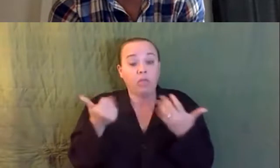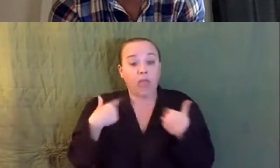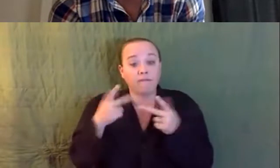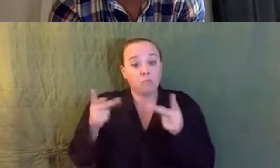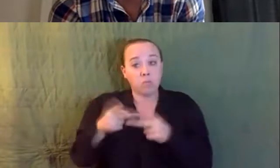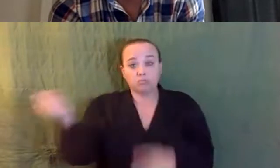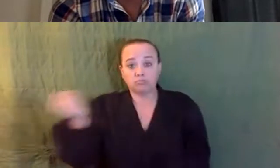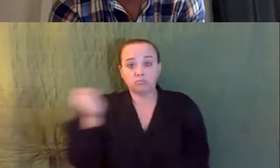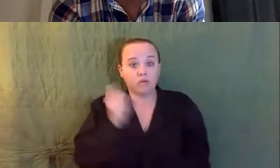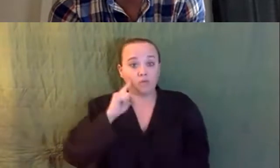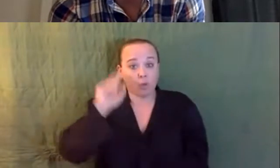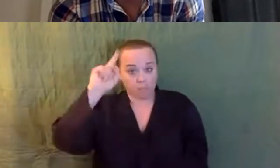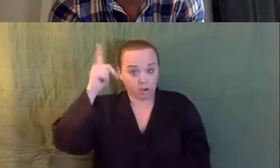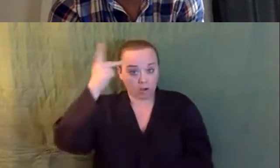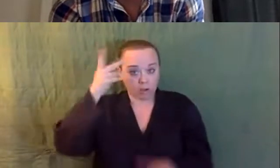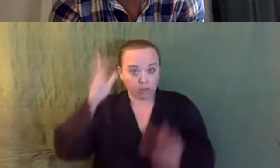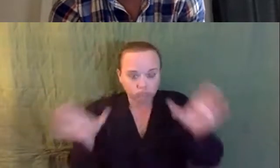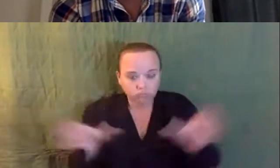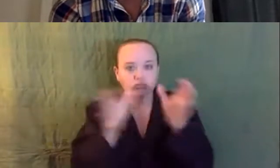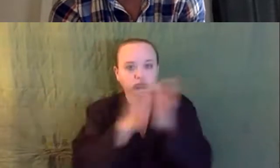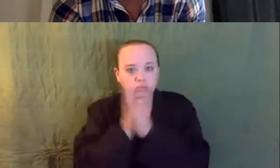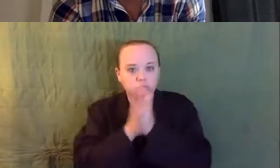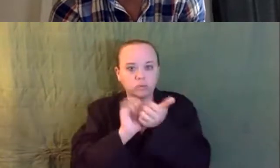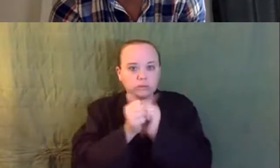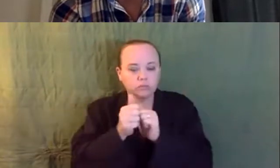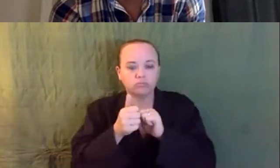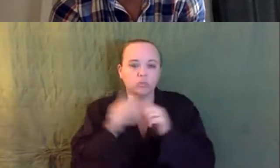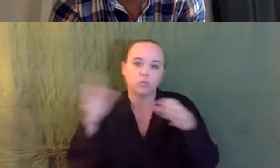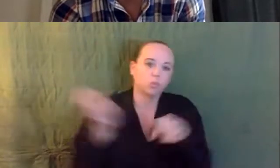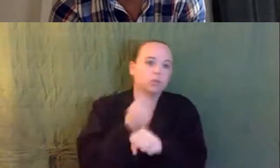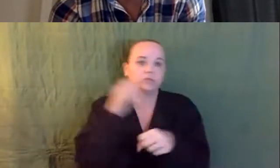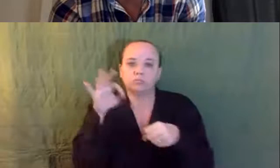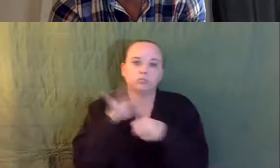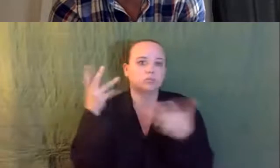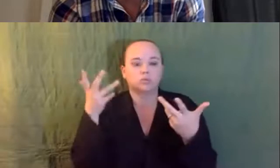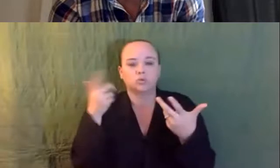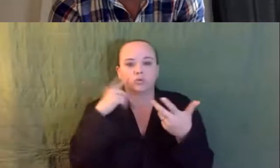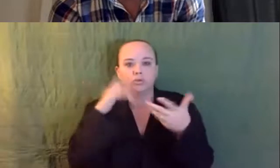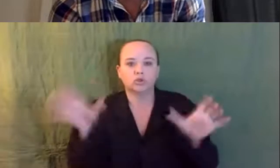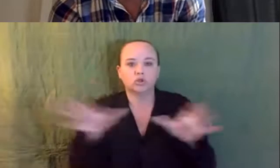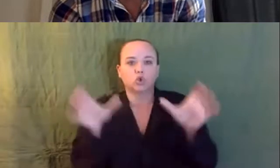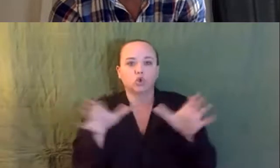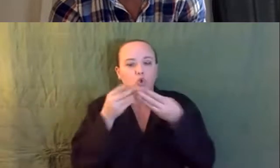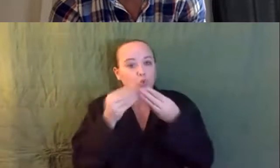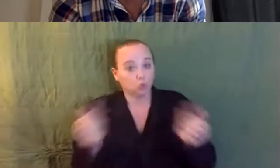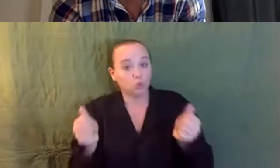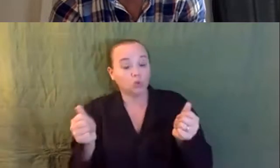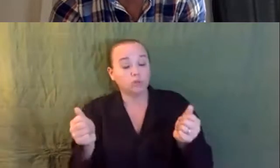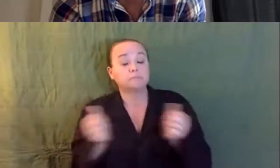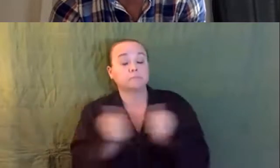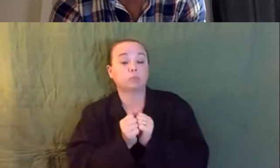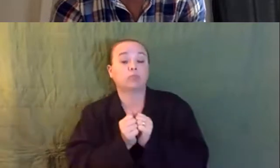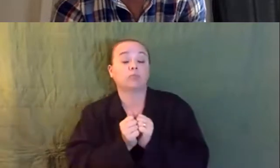in our politics, and that they too can run for office and have a seat at the table and push solutions.